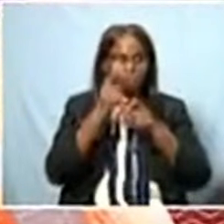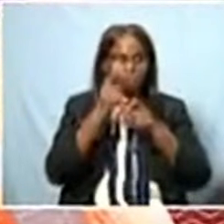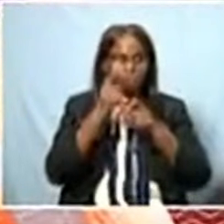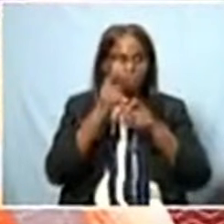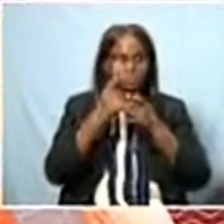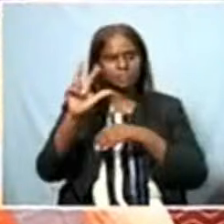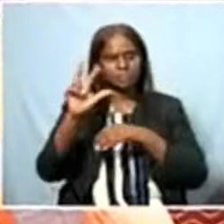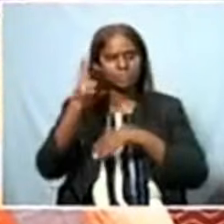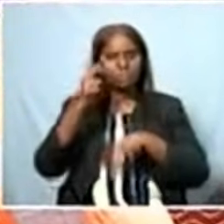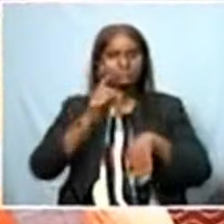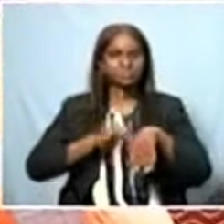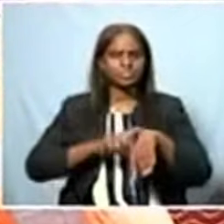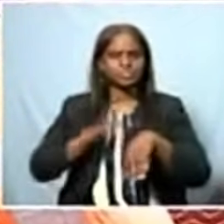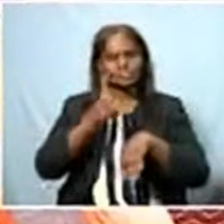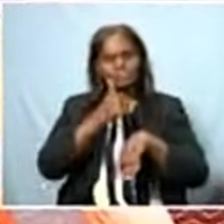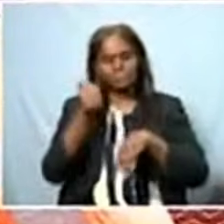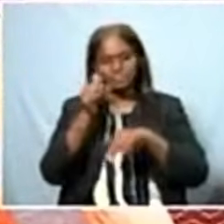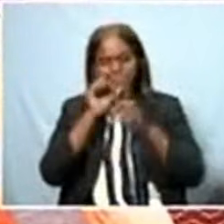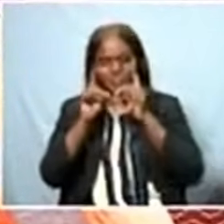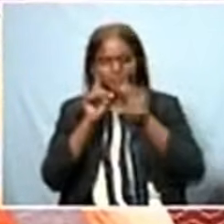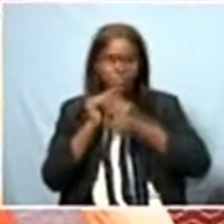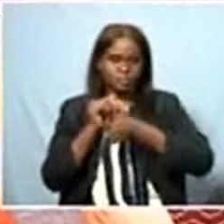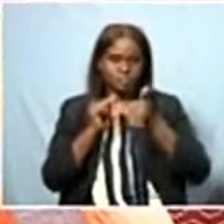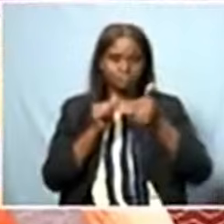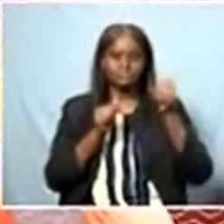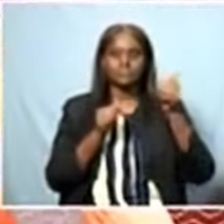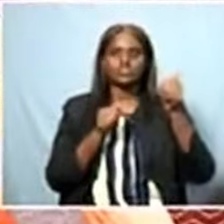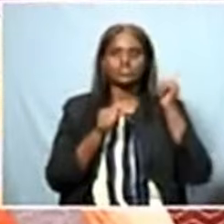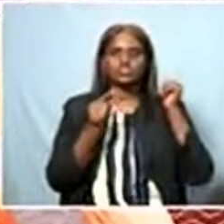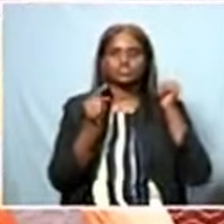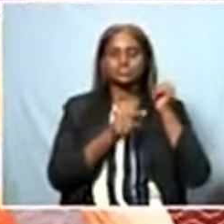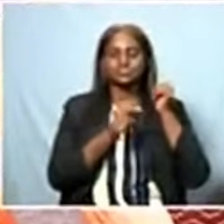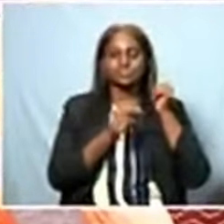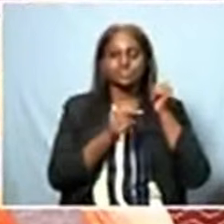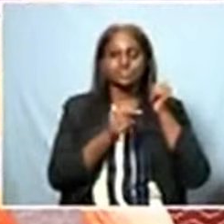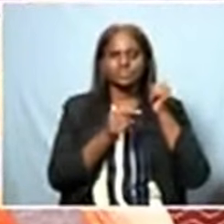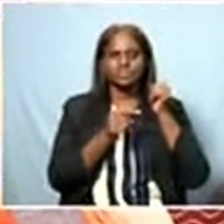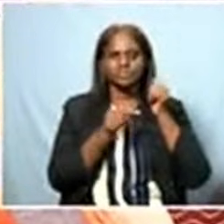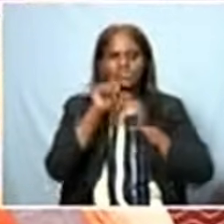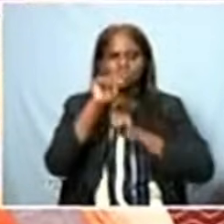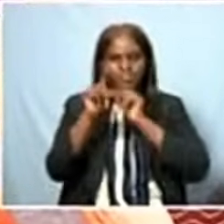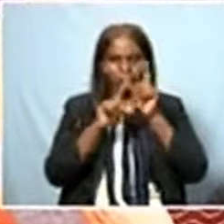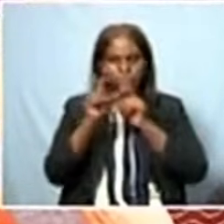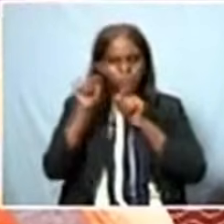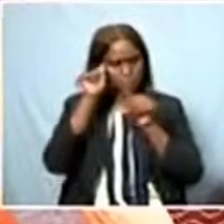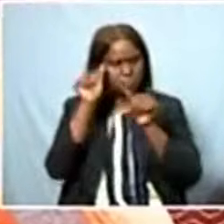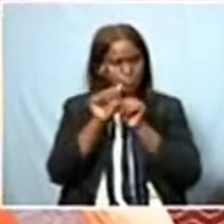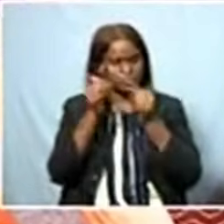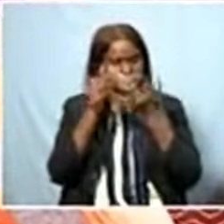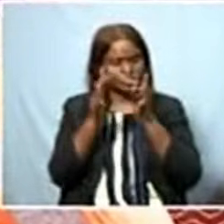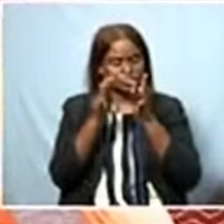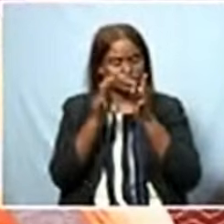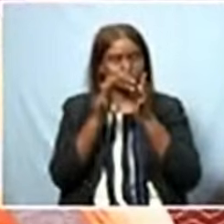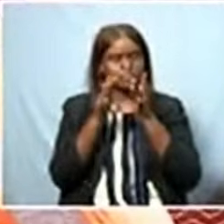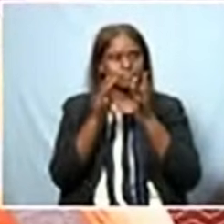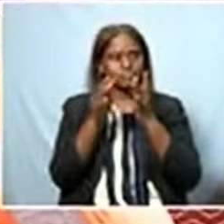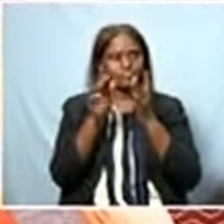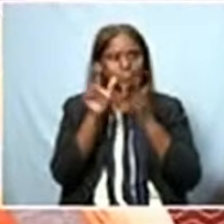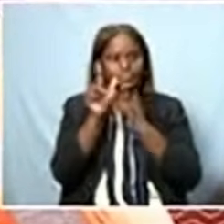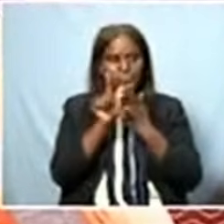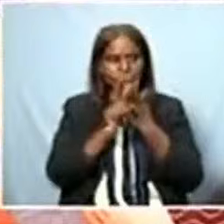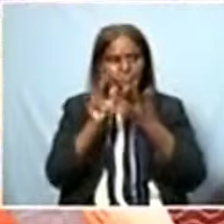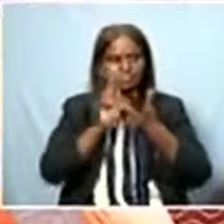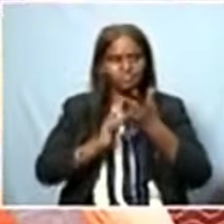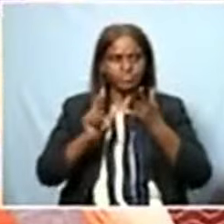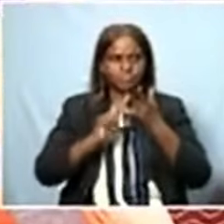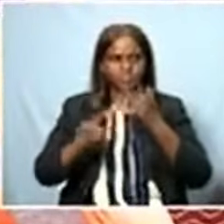read the third time. Any debate, any objection? The question is agreed to. Let the bill